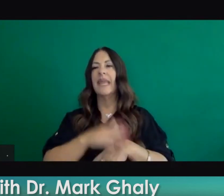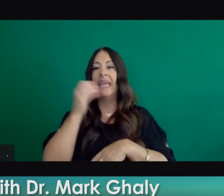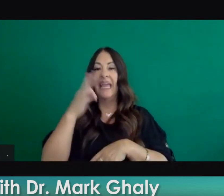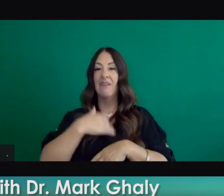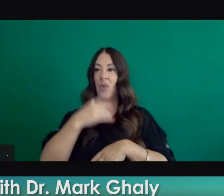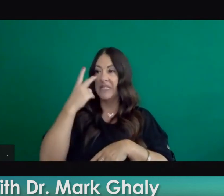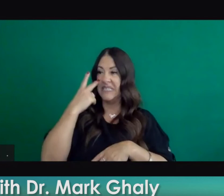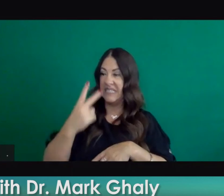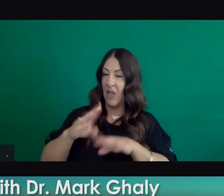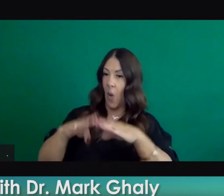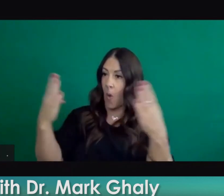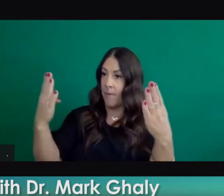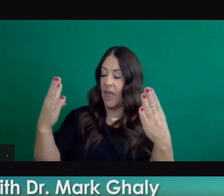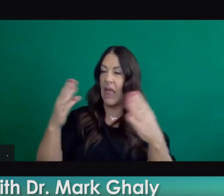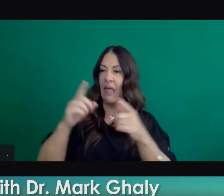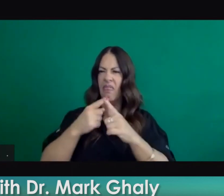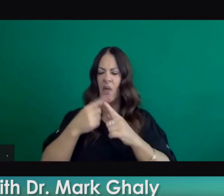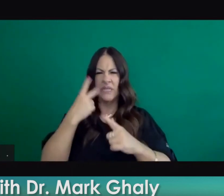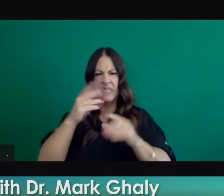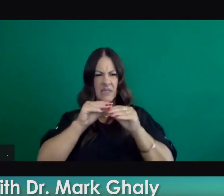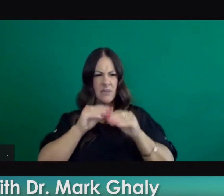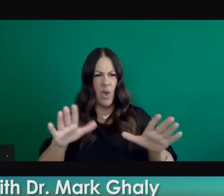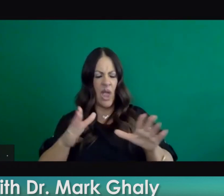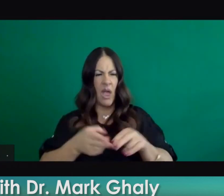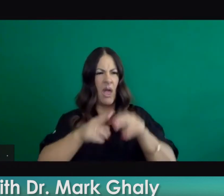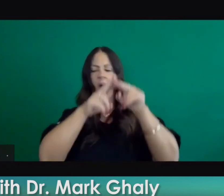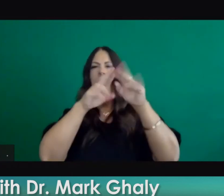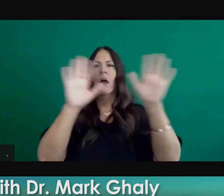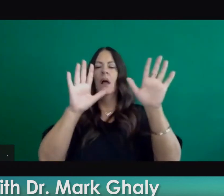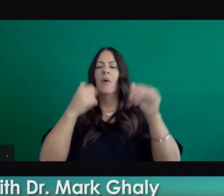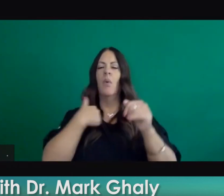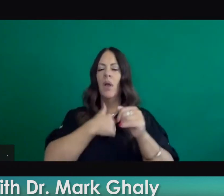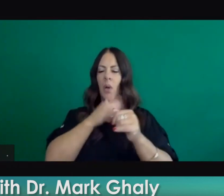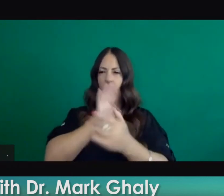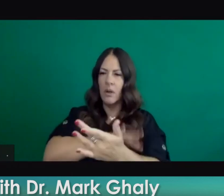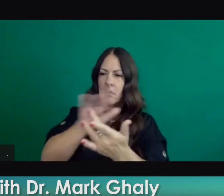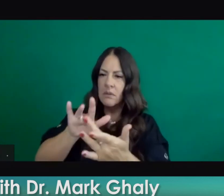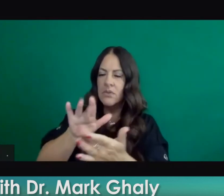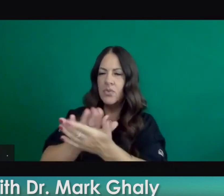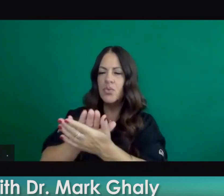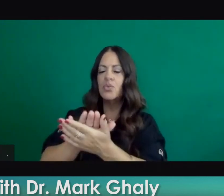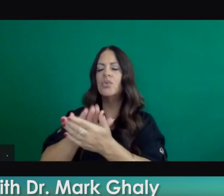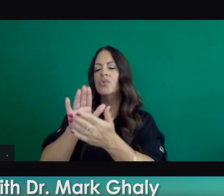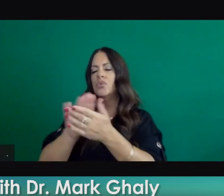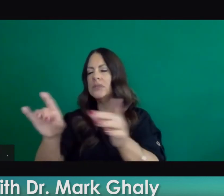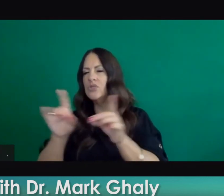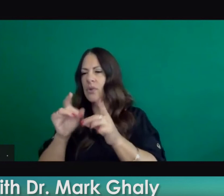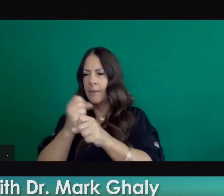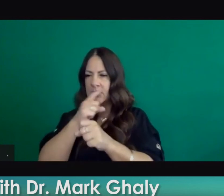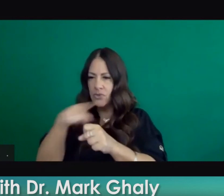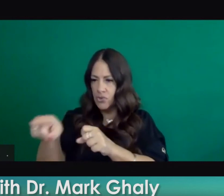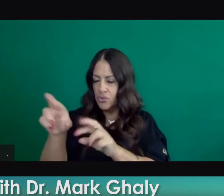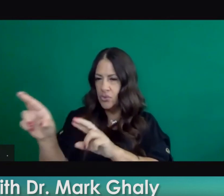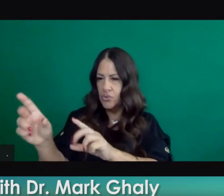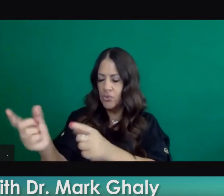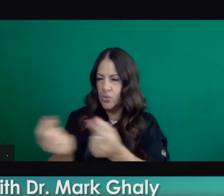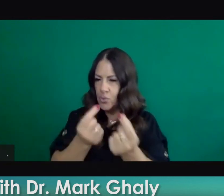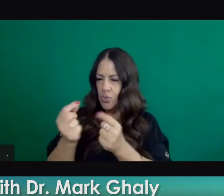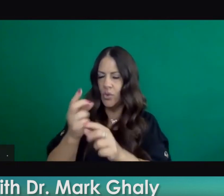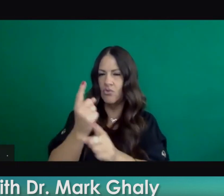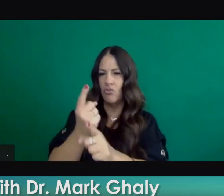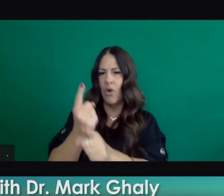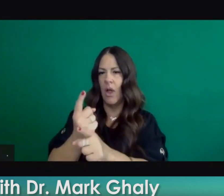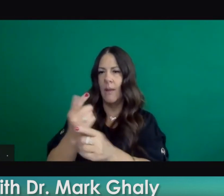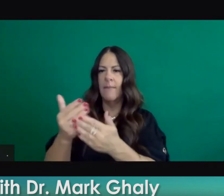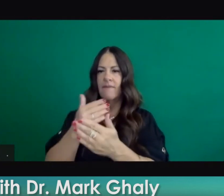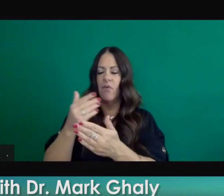very quickly, we will work with the school districts to make sure the right decision is made across the state.